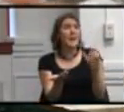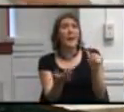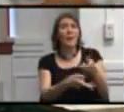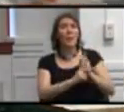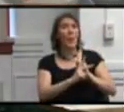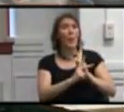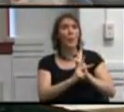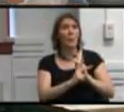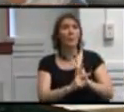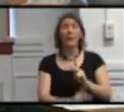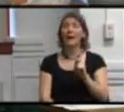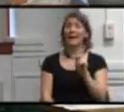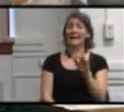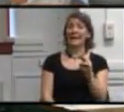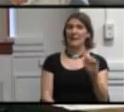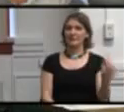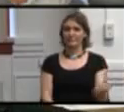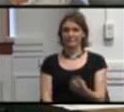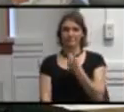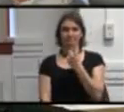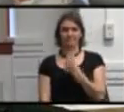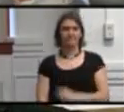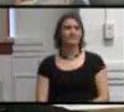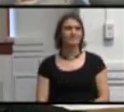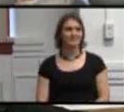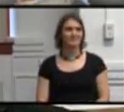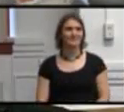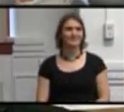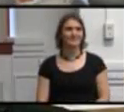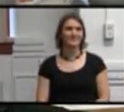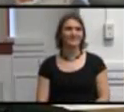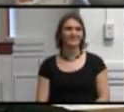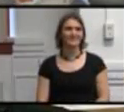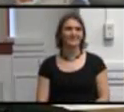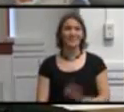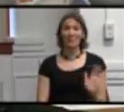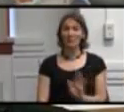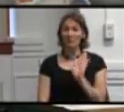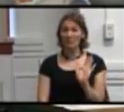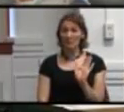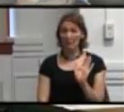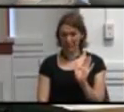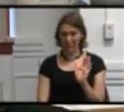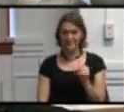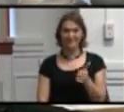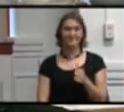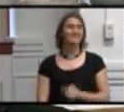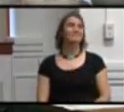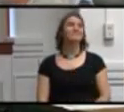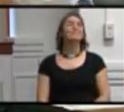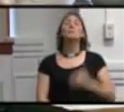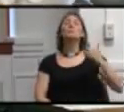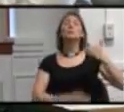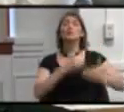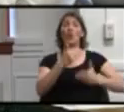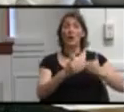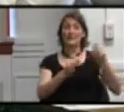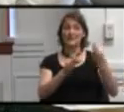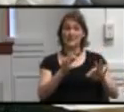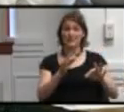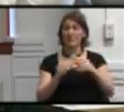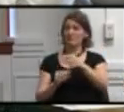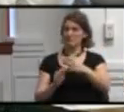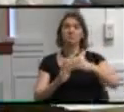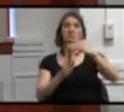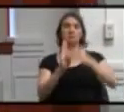loans. Sure. That microphone will help them hear you in TV land. Yeah. The process is the applicant